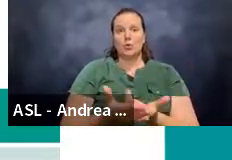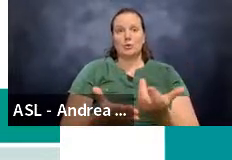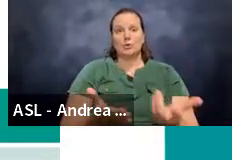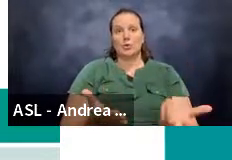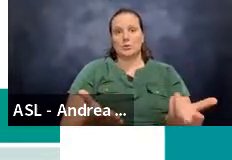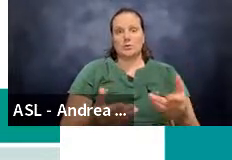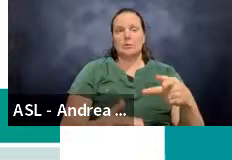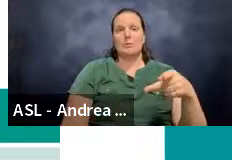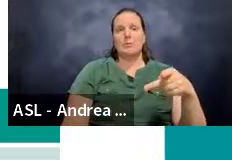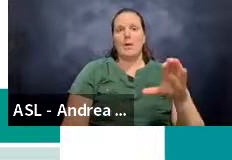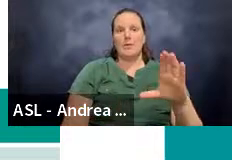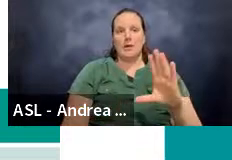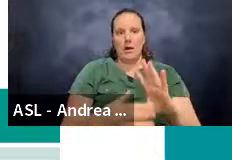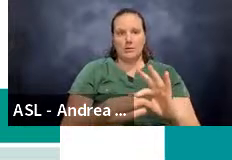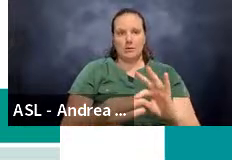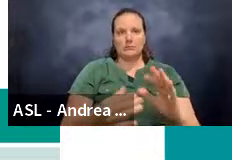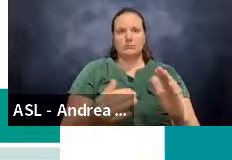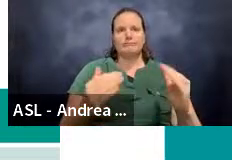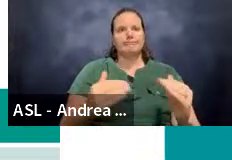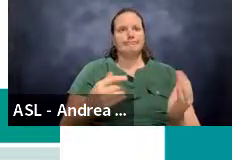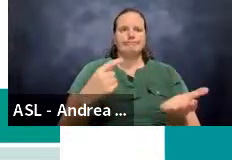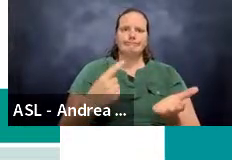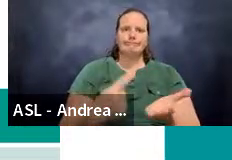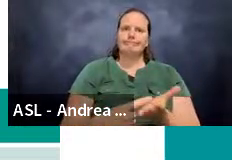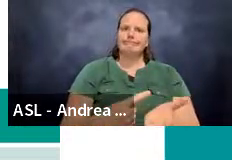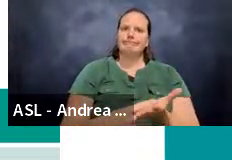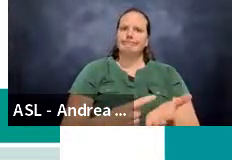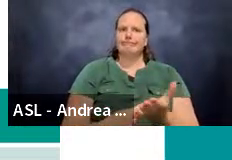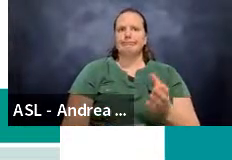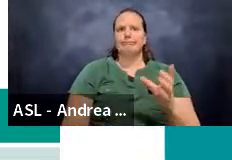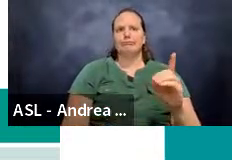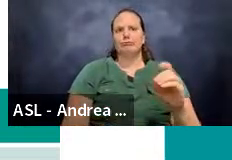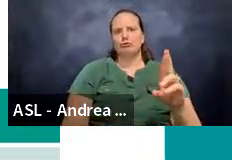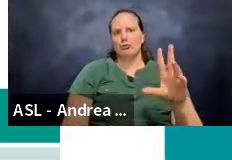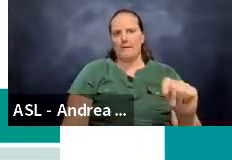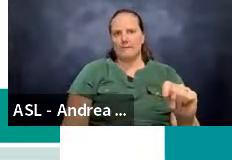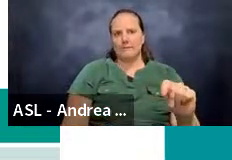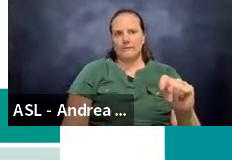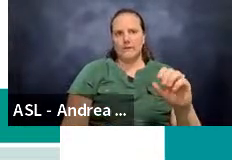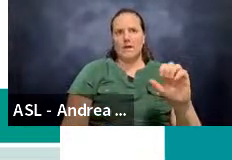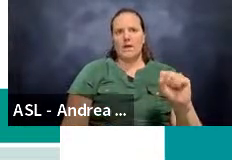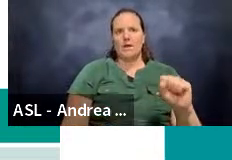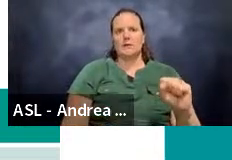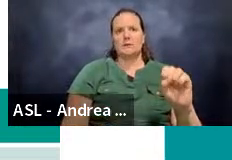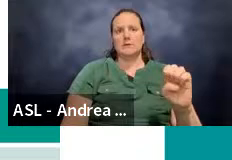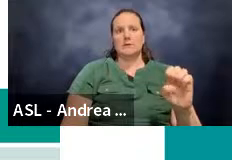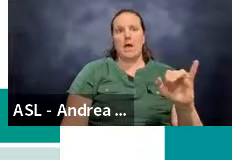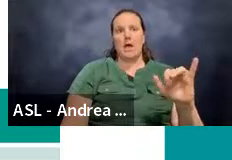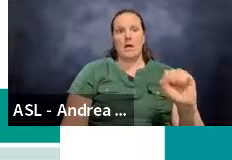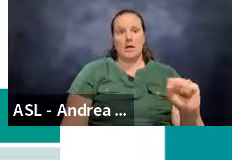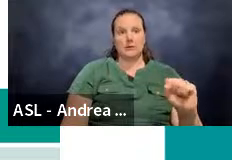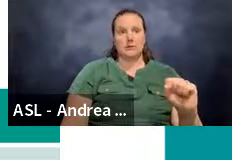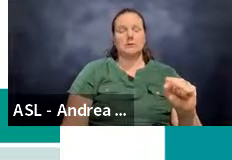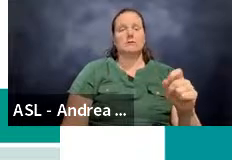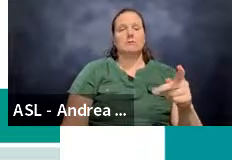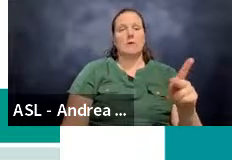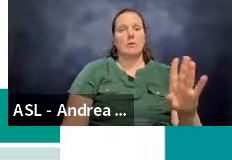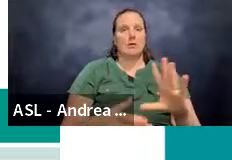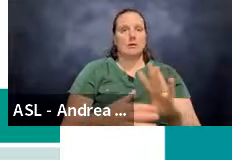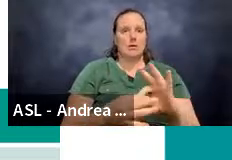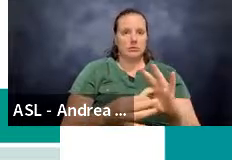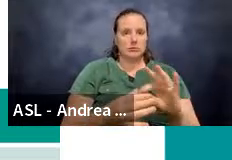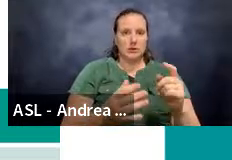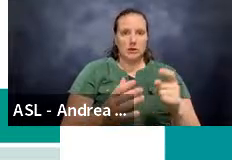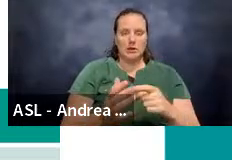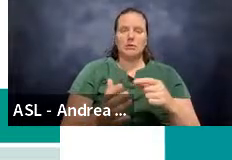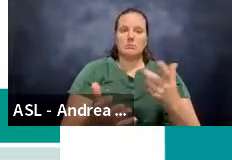period. Then we'll have a robust discussion relative to the draft SEIS public comment period, the community engagement associated